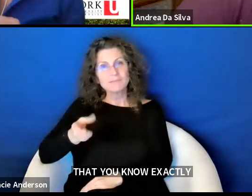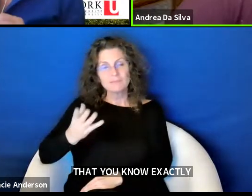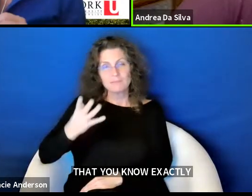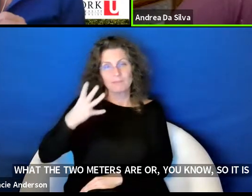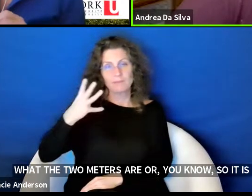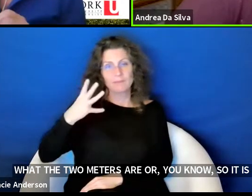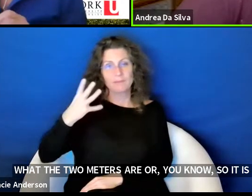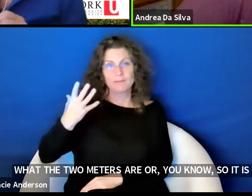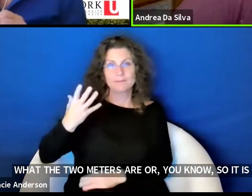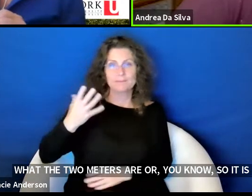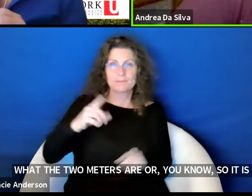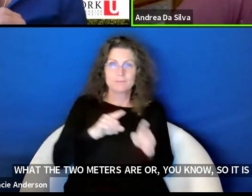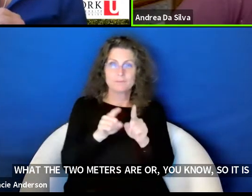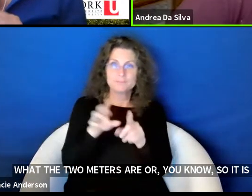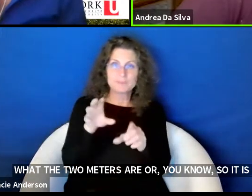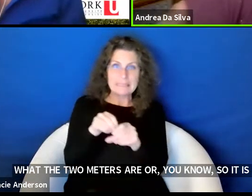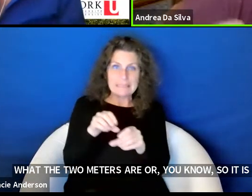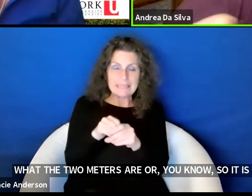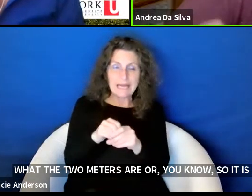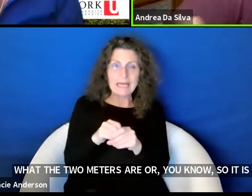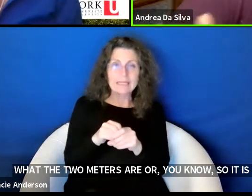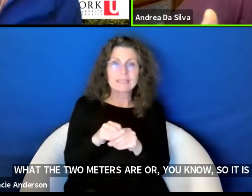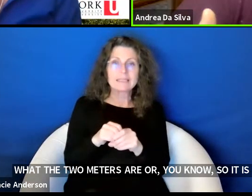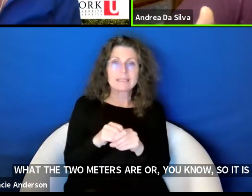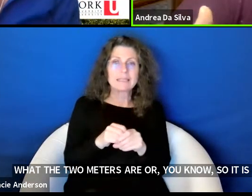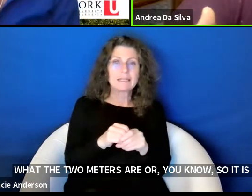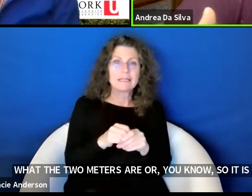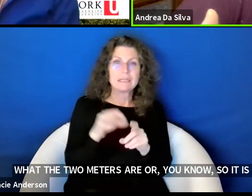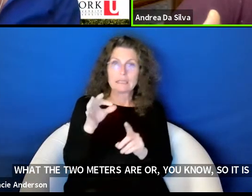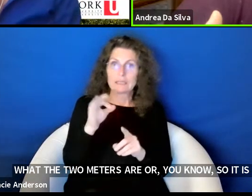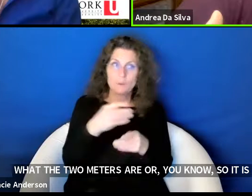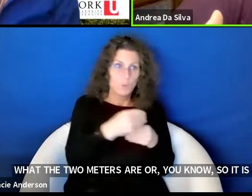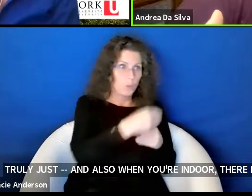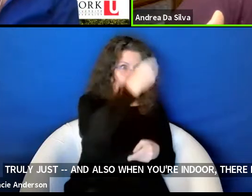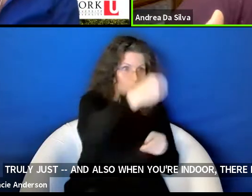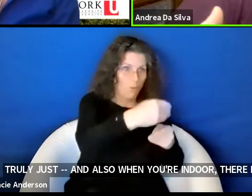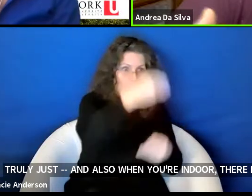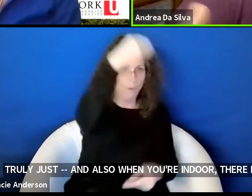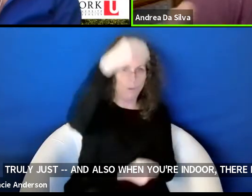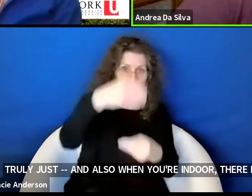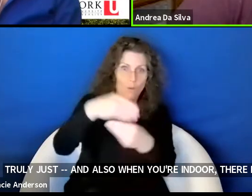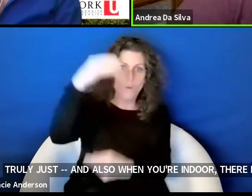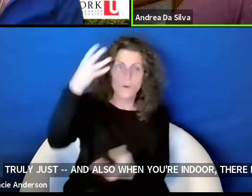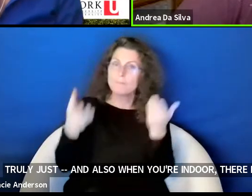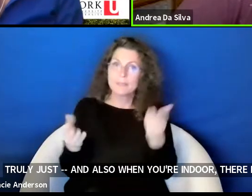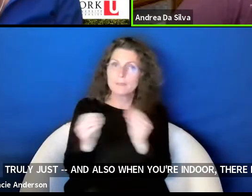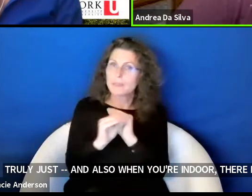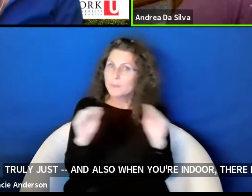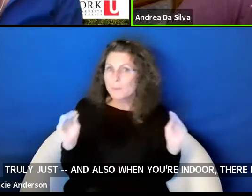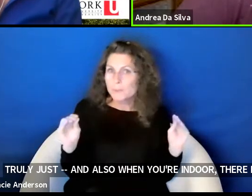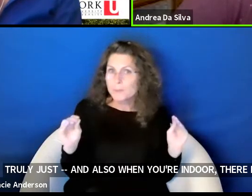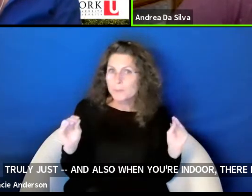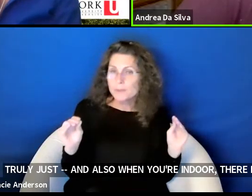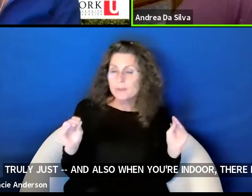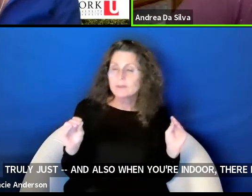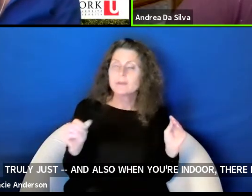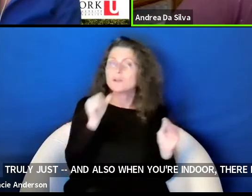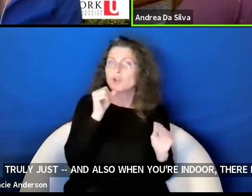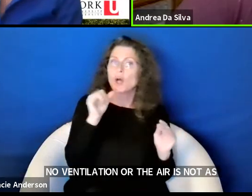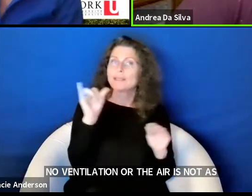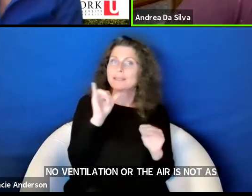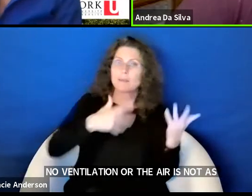you're indoor, there is no ventilation, or the air is not as ventilated as it's outside.